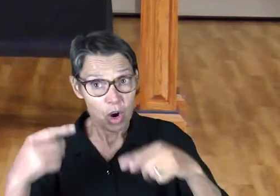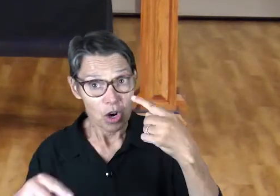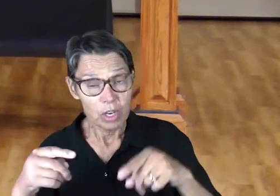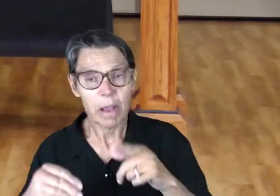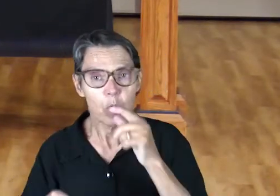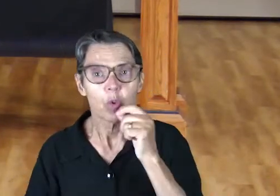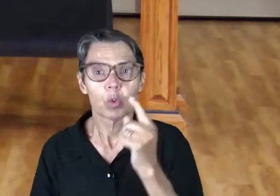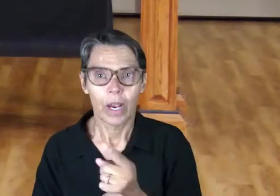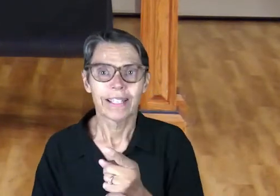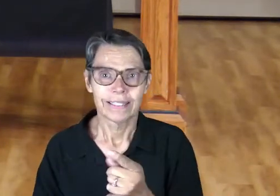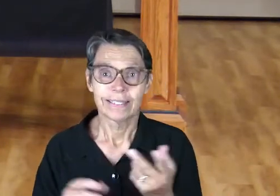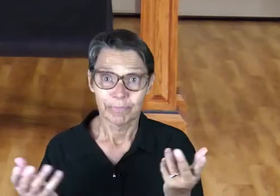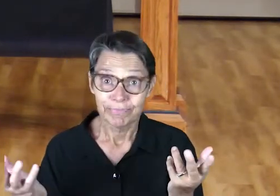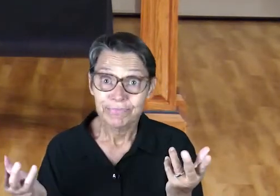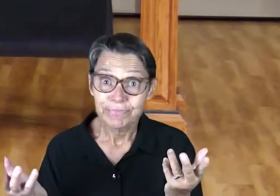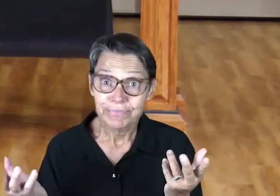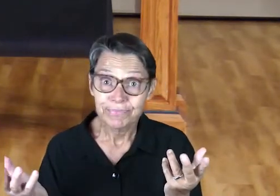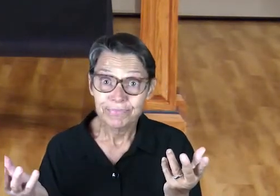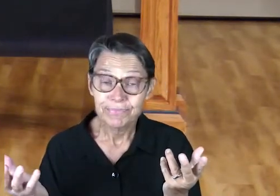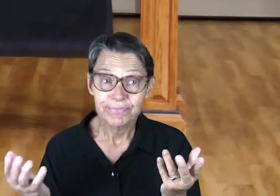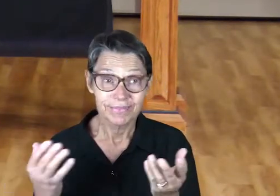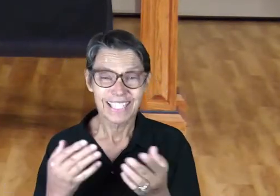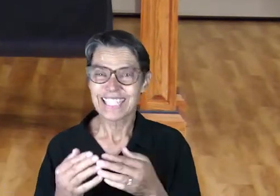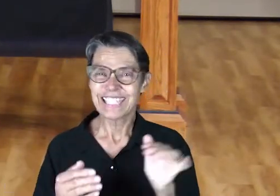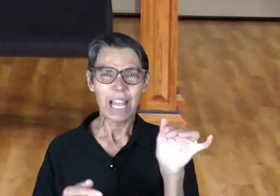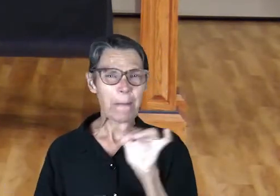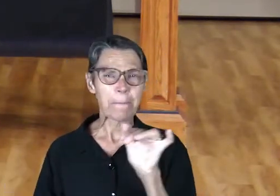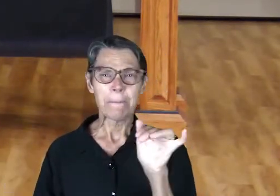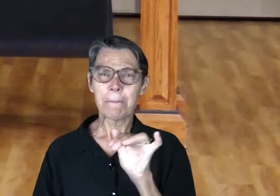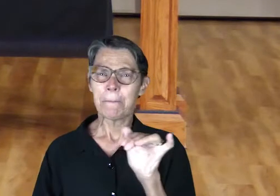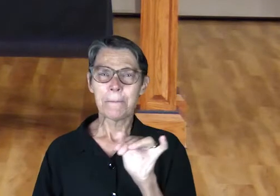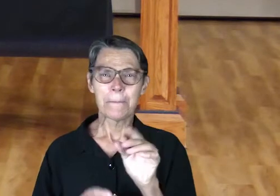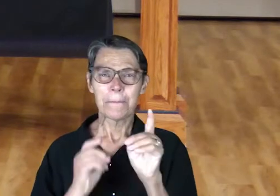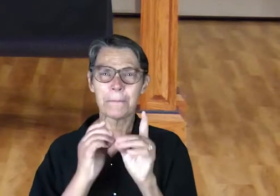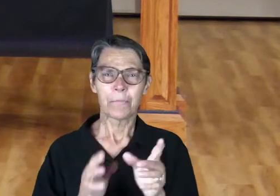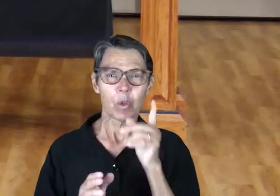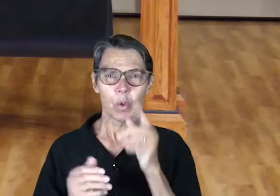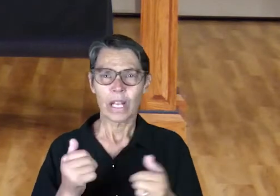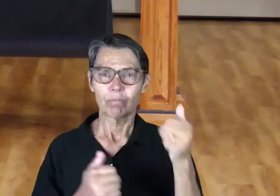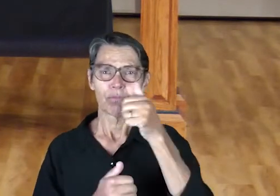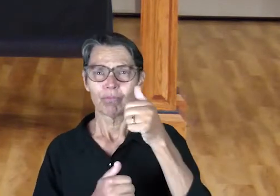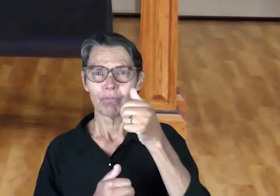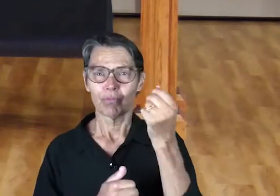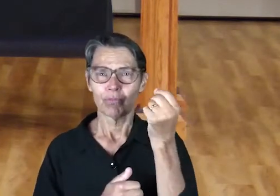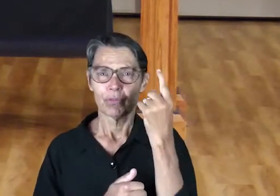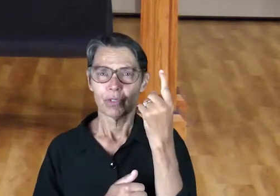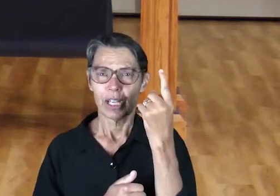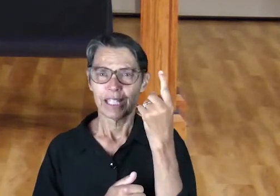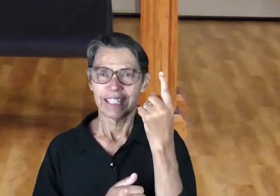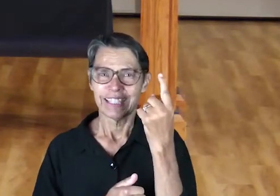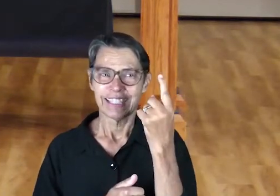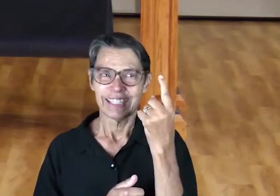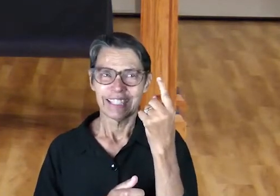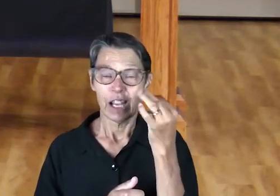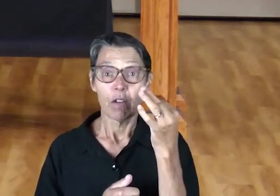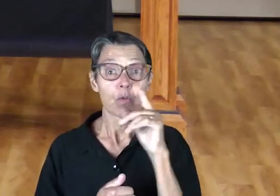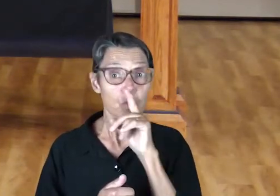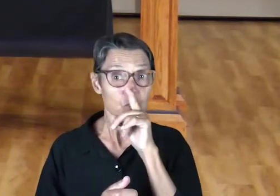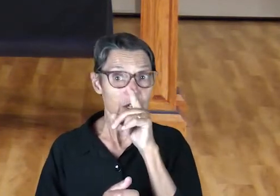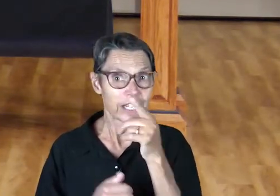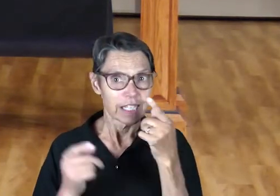about who's more right? In other words, aren't we arguing about who has the